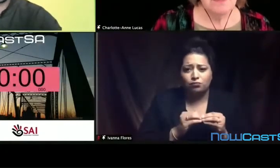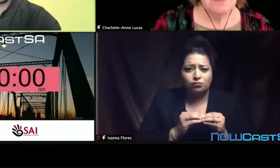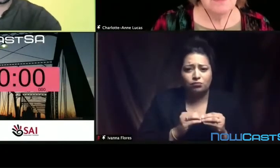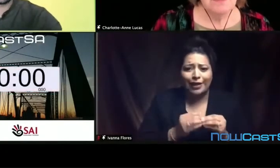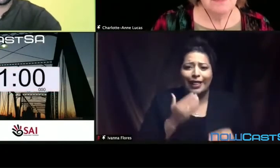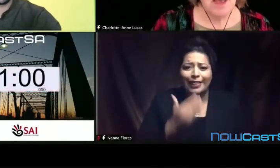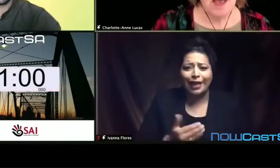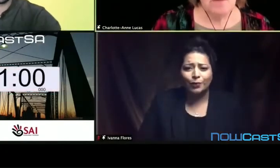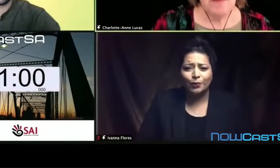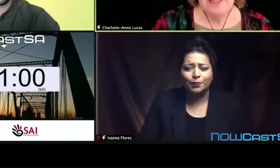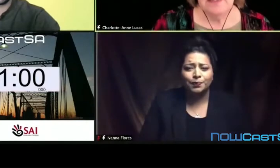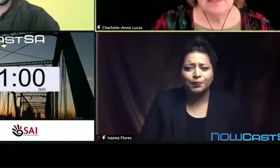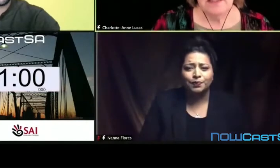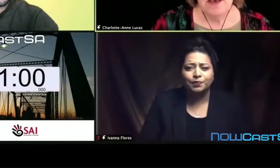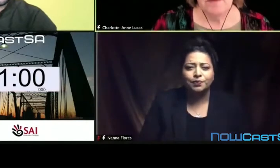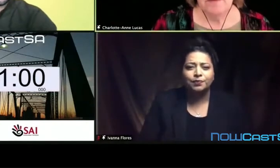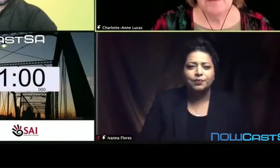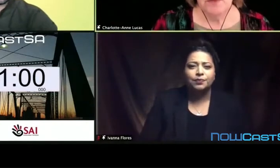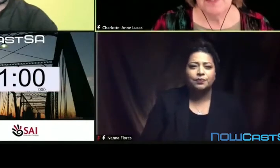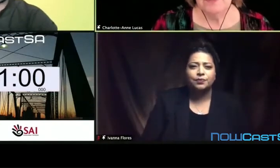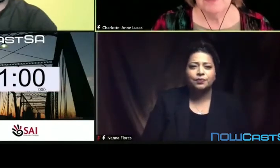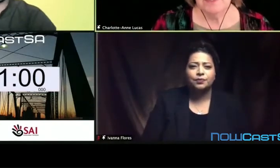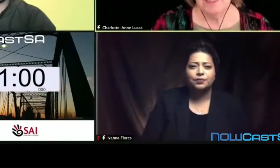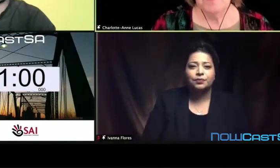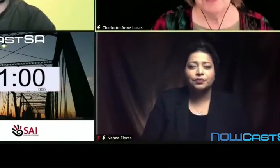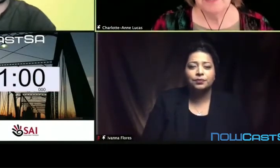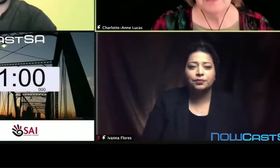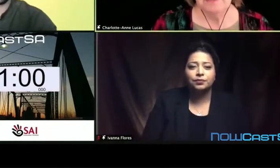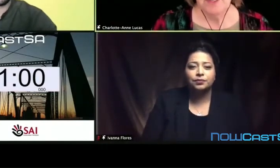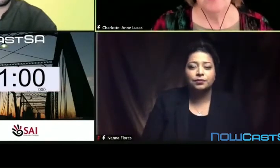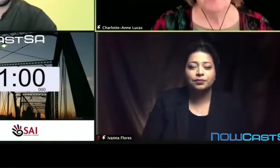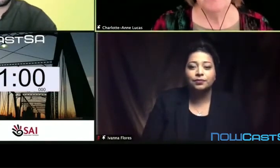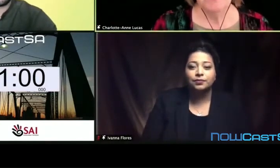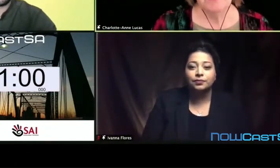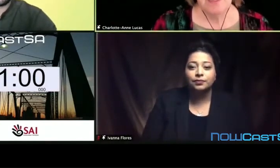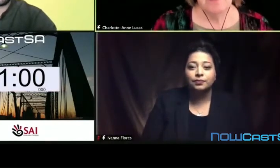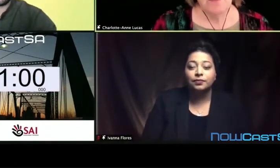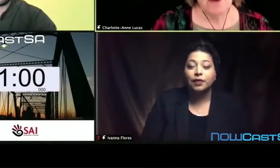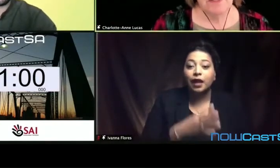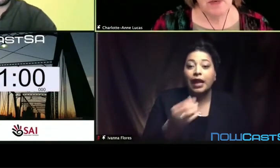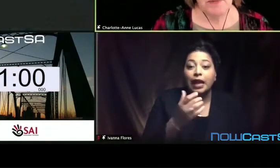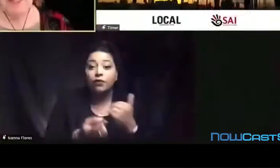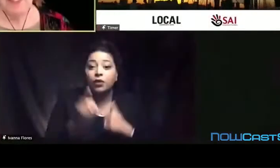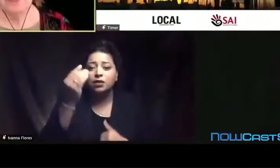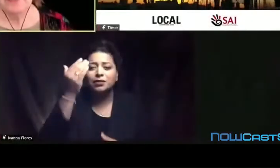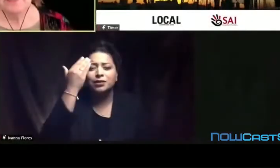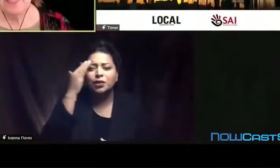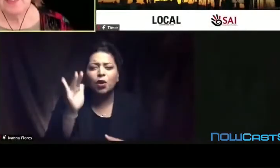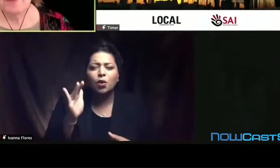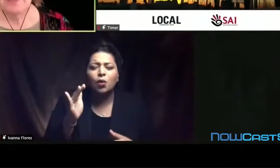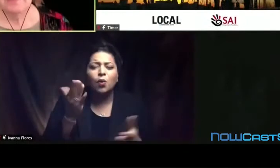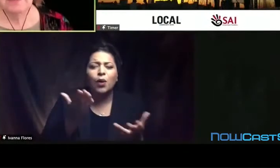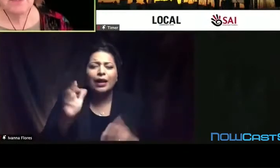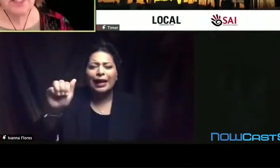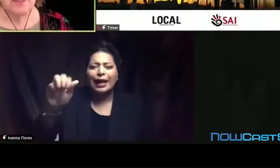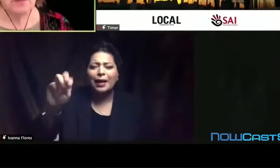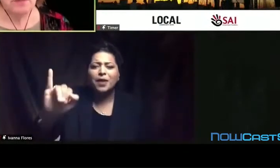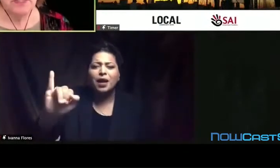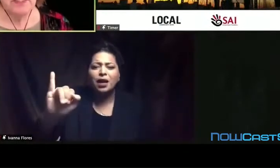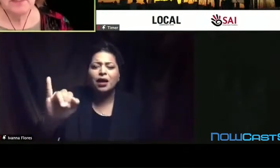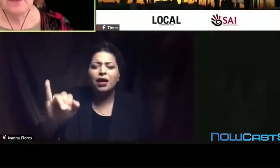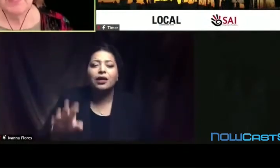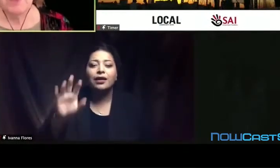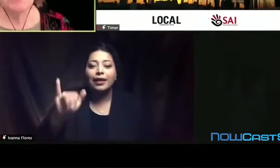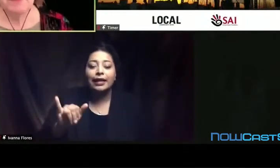you. Time. And for everyone who does not know off the top of their head what is an AMI, that is